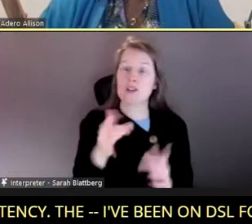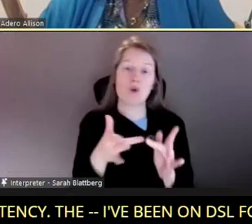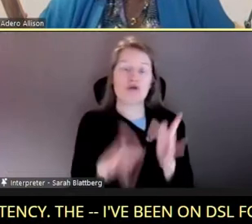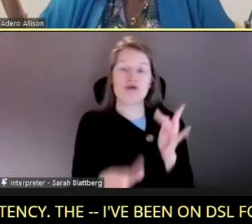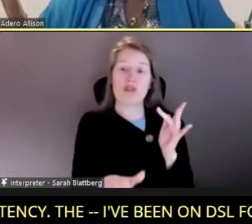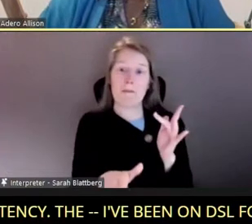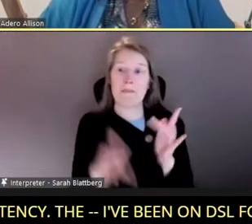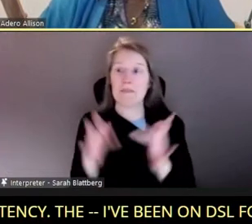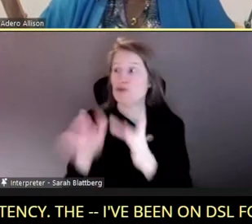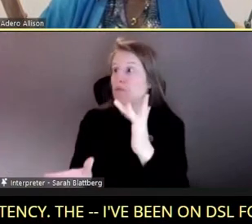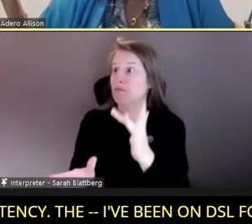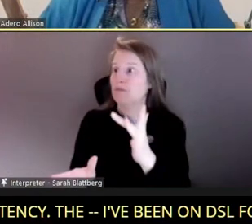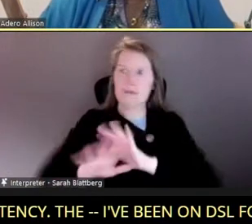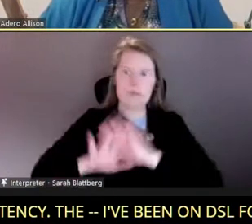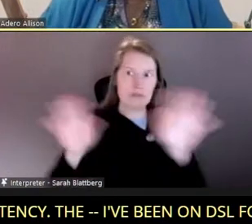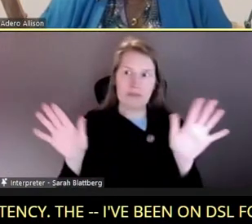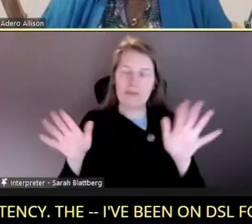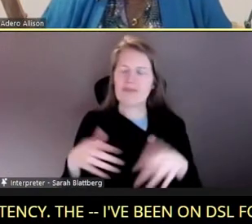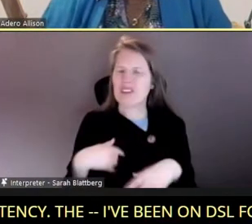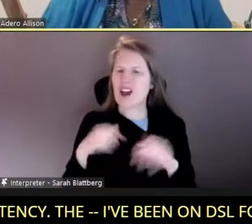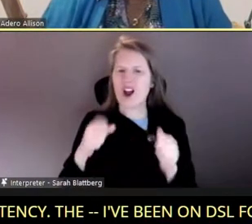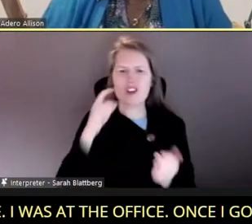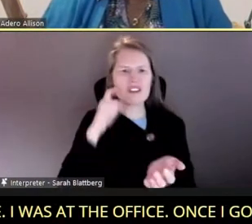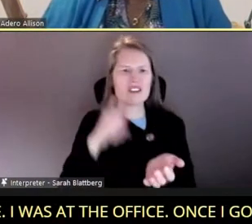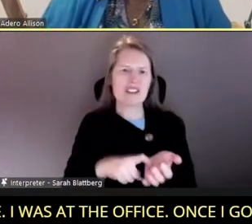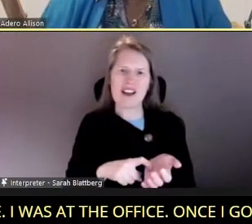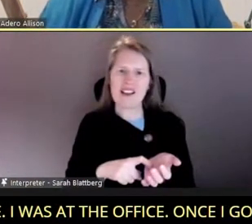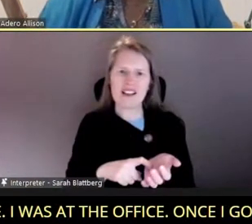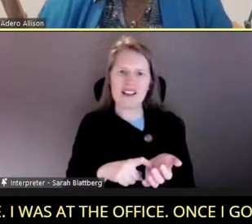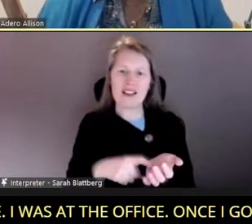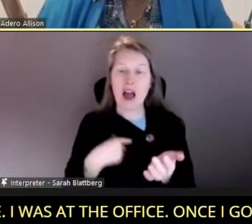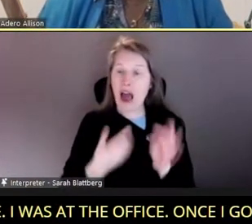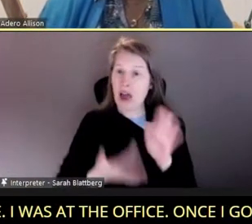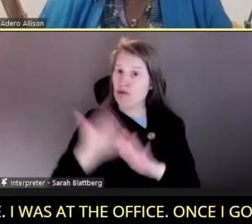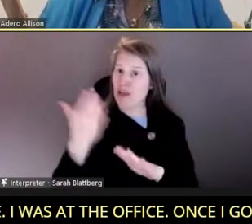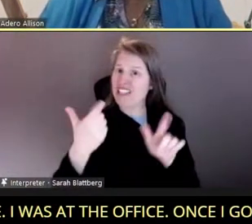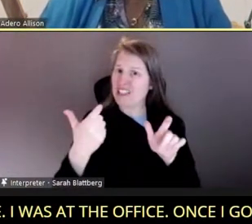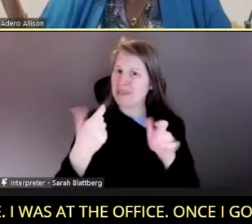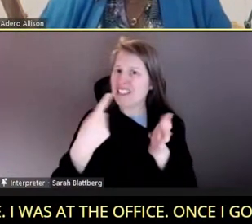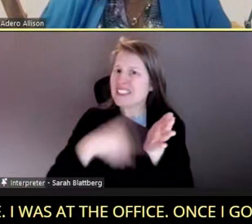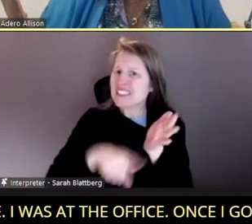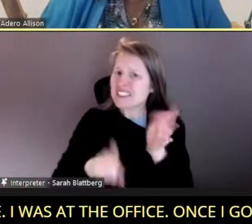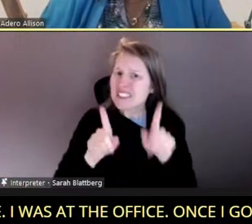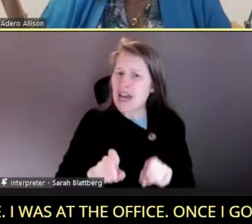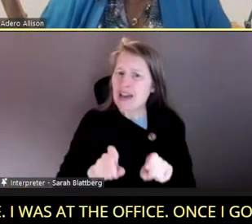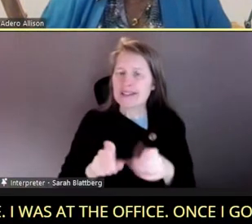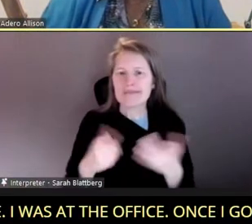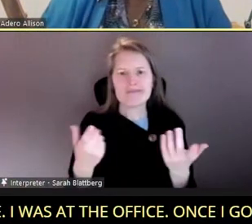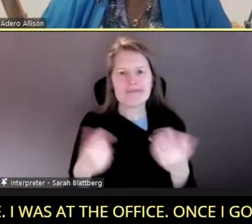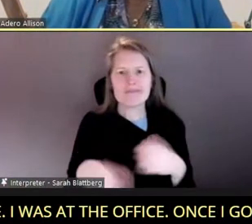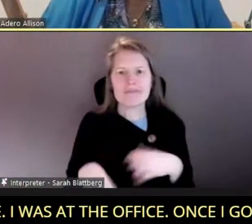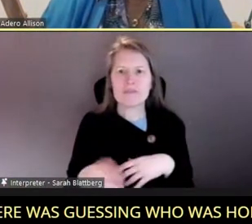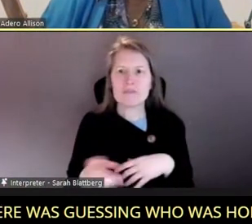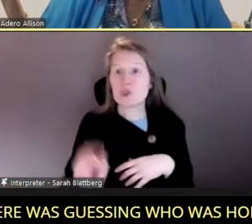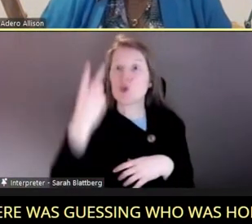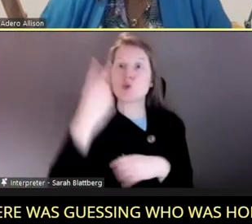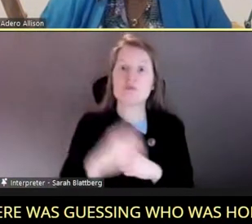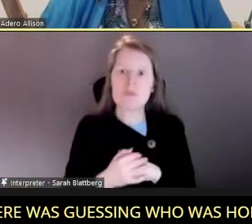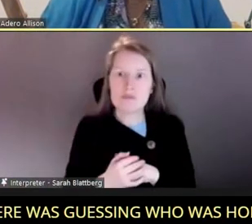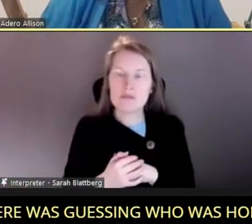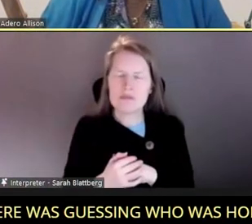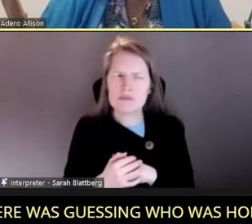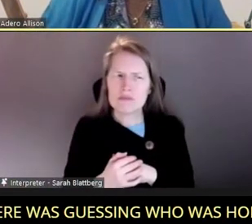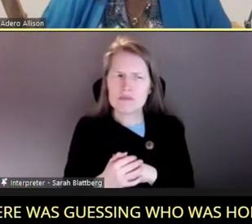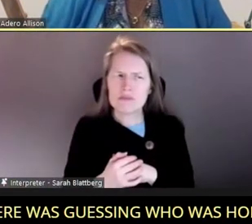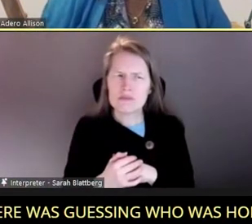there. And I could tell because I would run a speed check and I'd get something like two. And it's